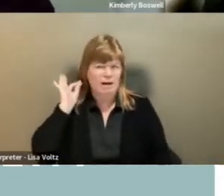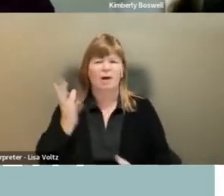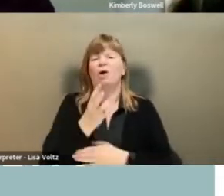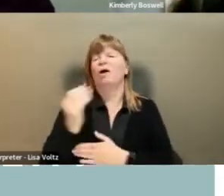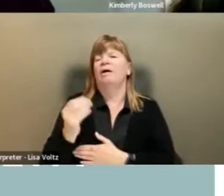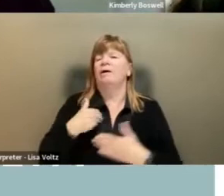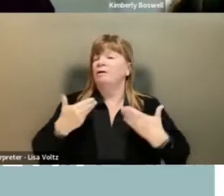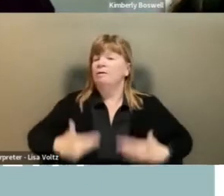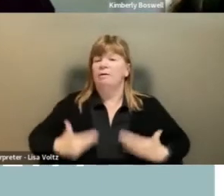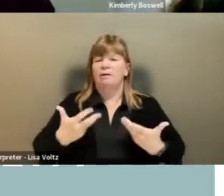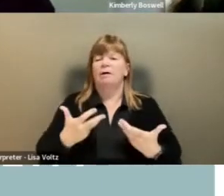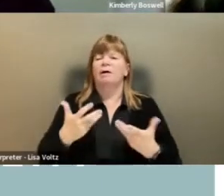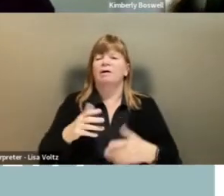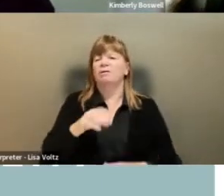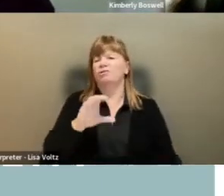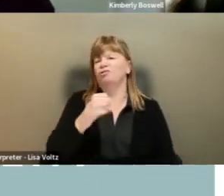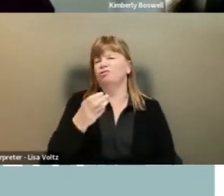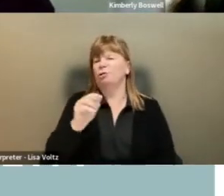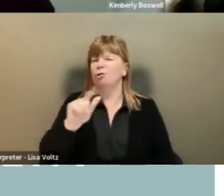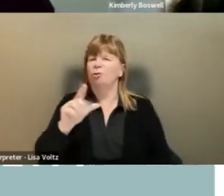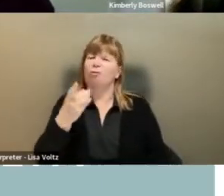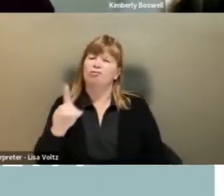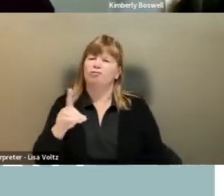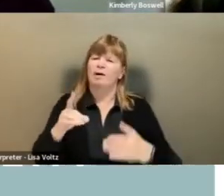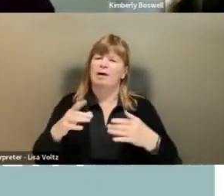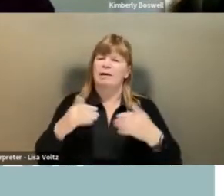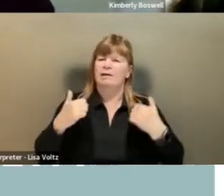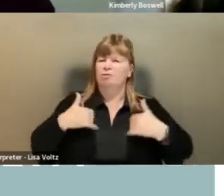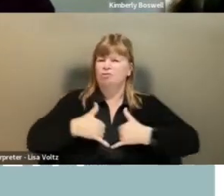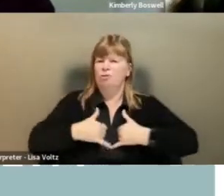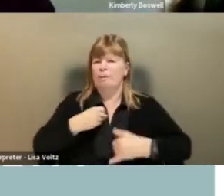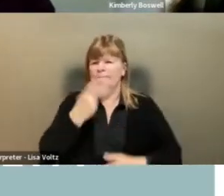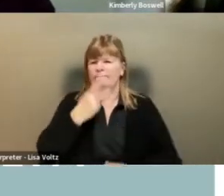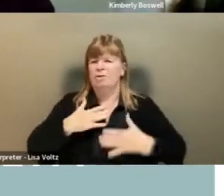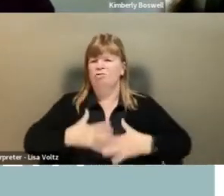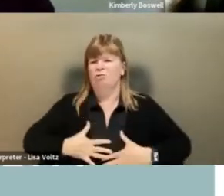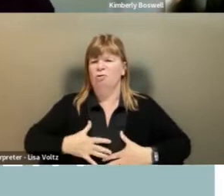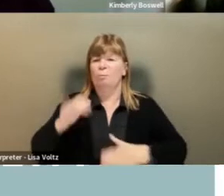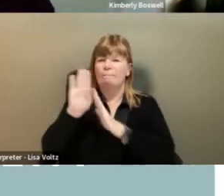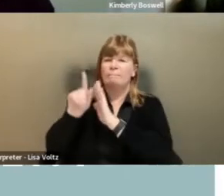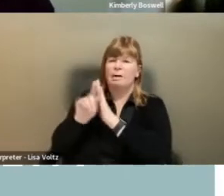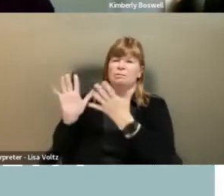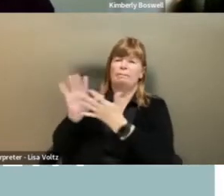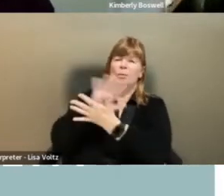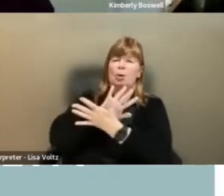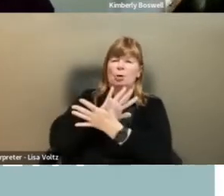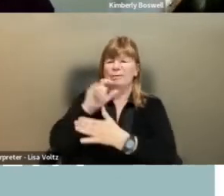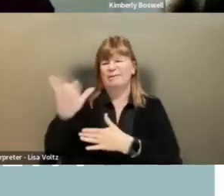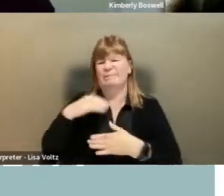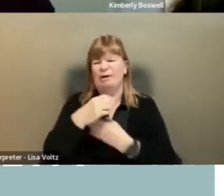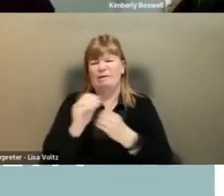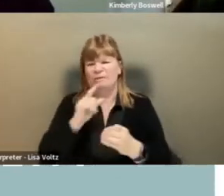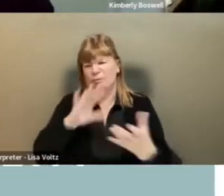a charcoal gray suit and a peach shirt. And my background is blurry because that's my office and it's really messy.